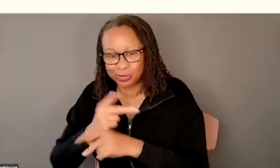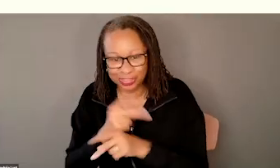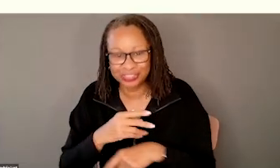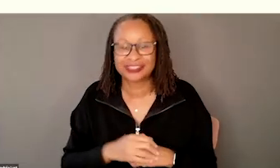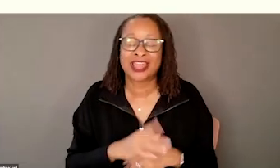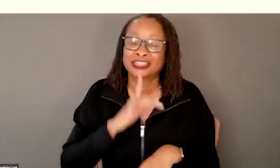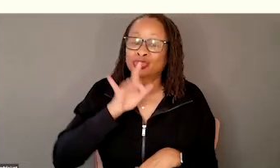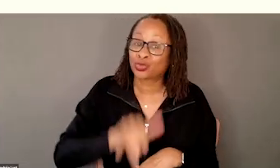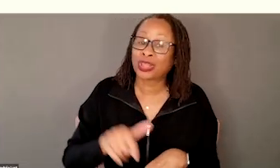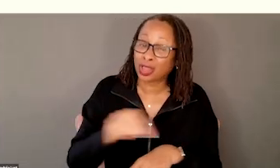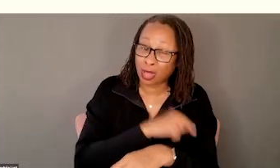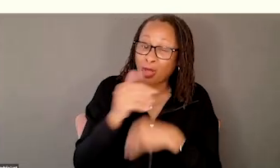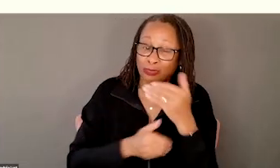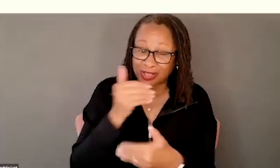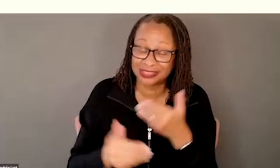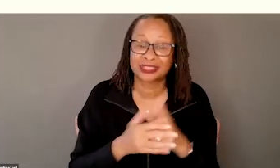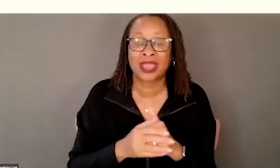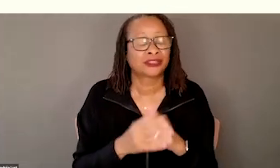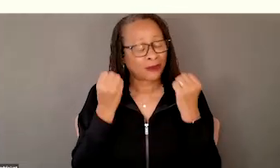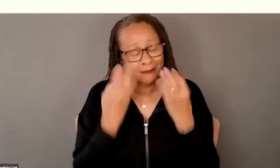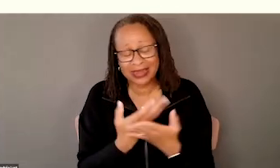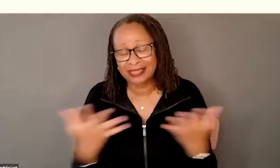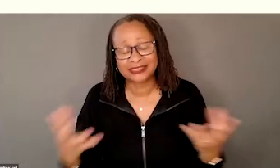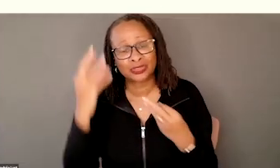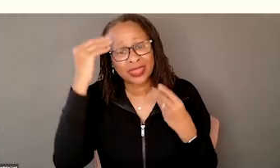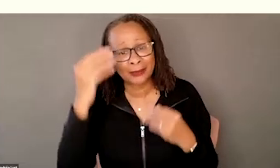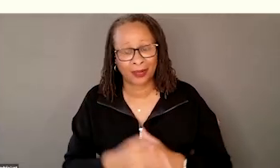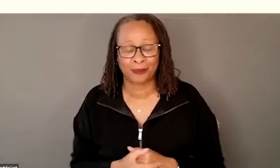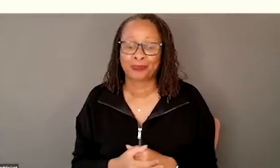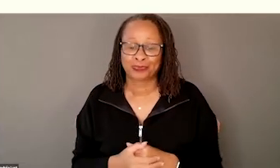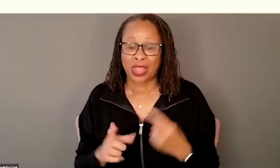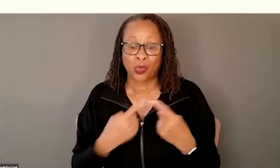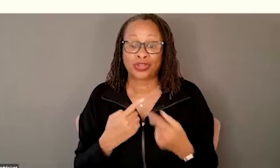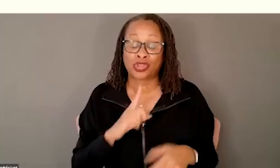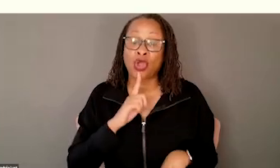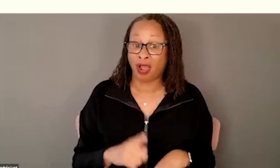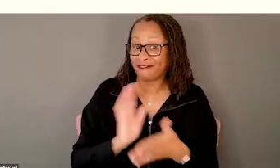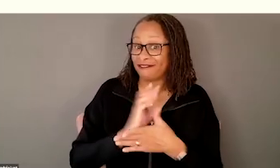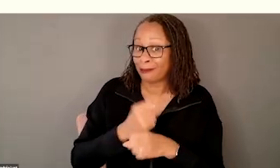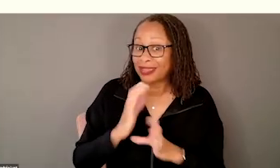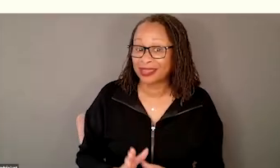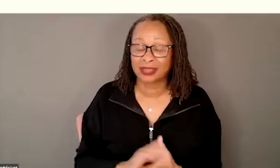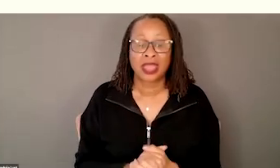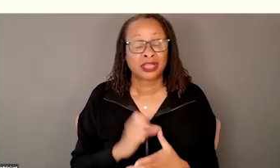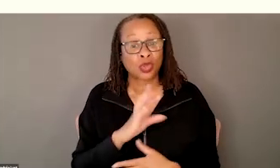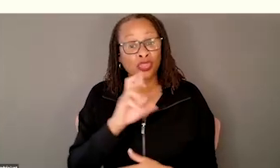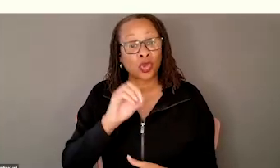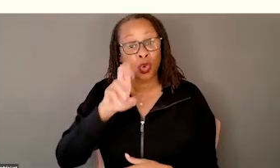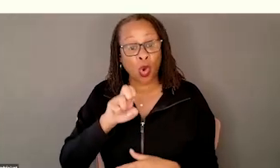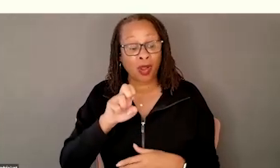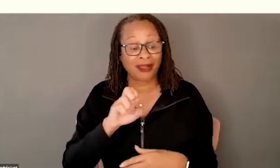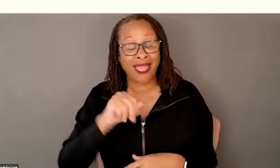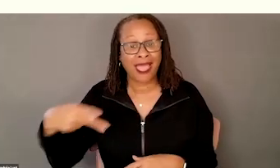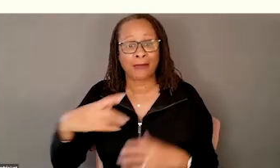It's a really long process. And so there are many things to consider when you are filmmaking. And so the core app breaks down all